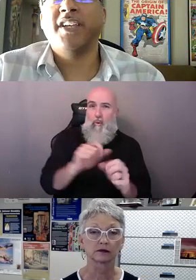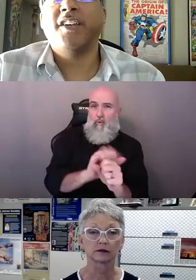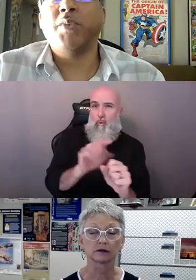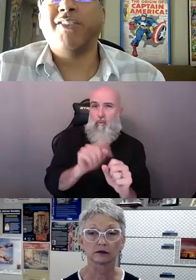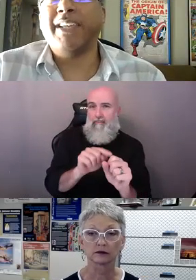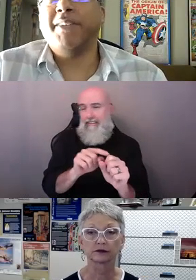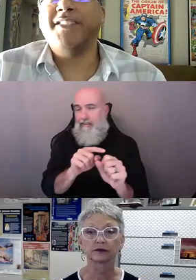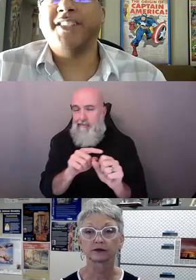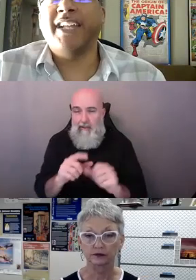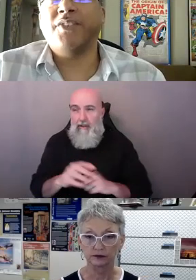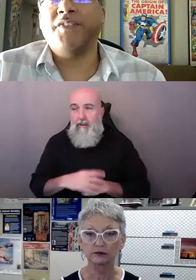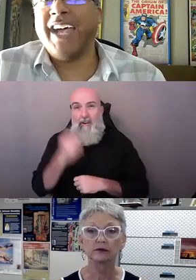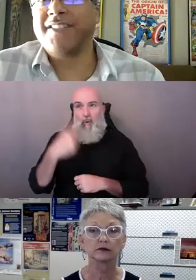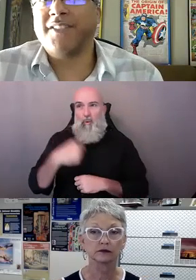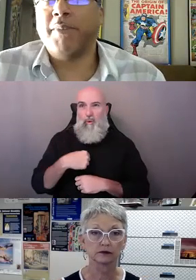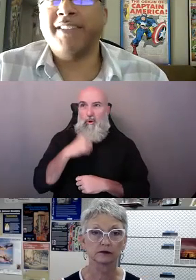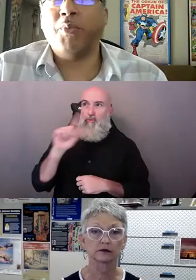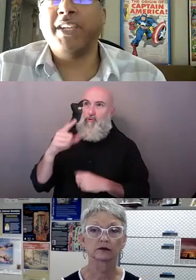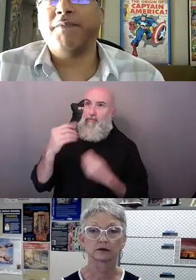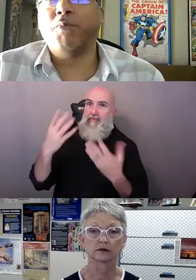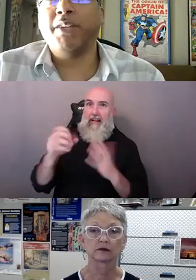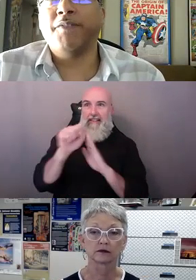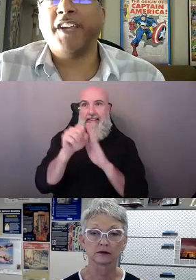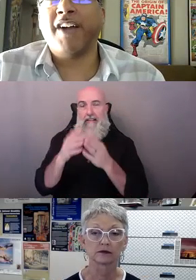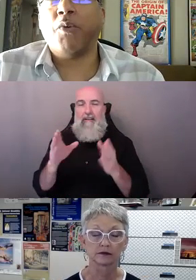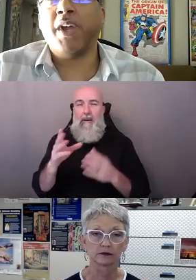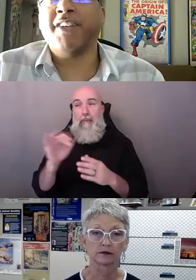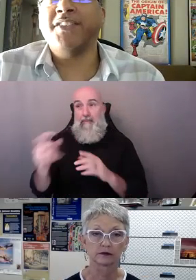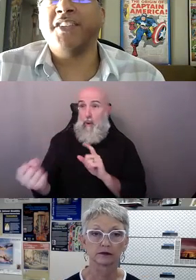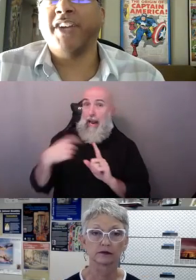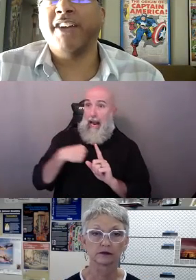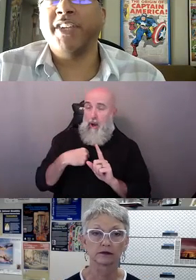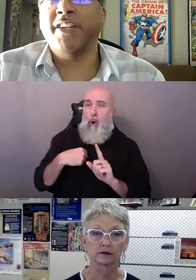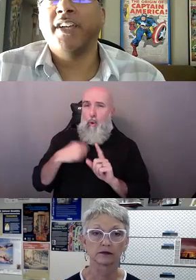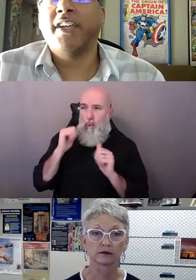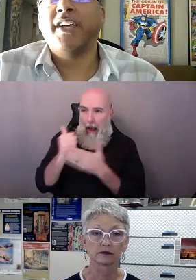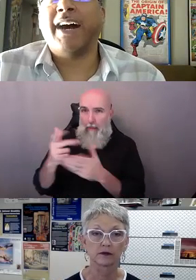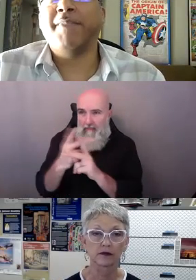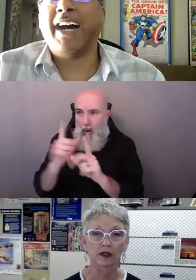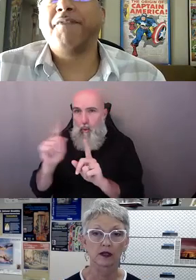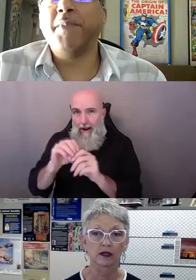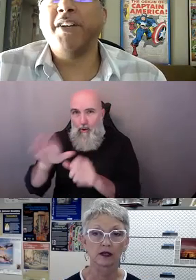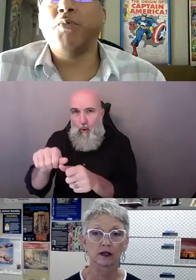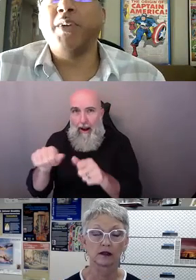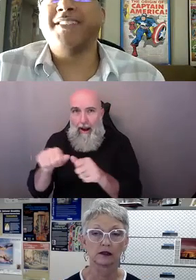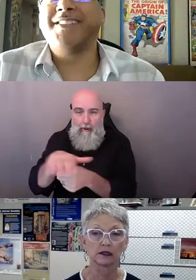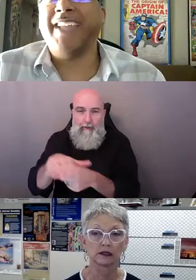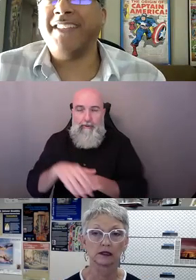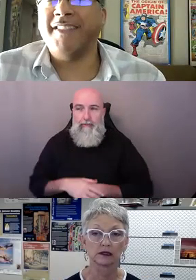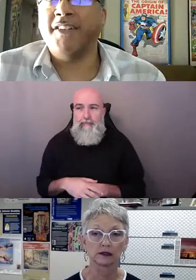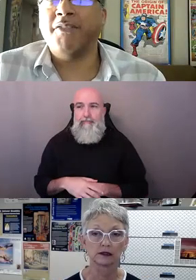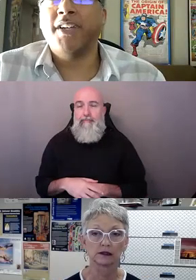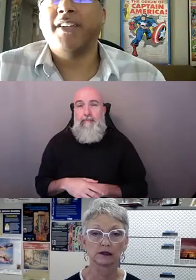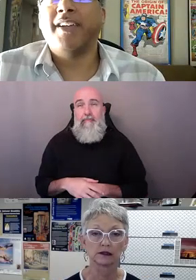question. We don't limit it just to that. So if you ask us about that, we would figure out where it is in your area. I'm not familiar with the